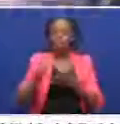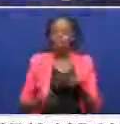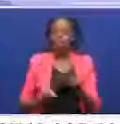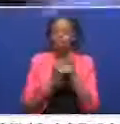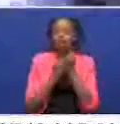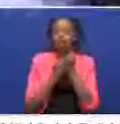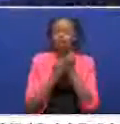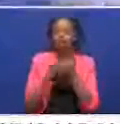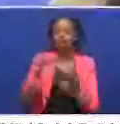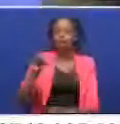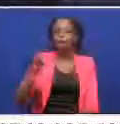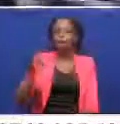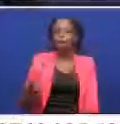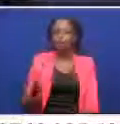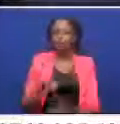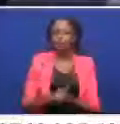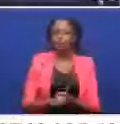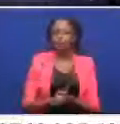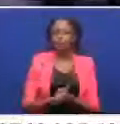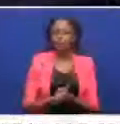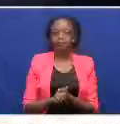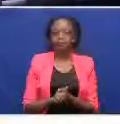Sudi.